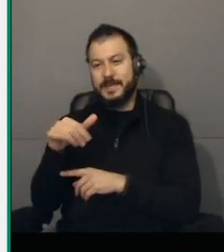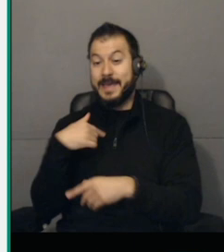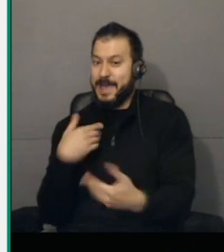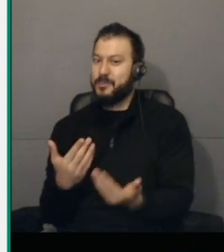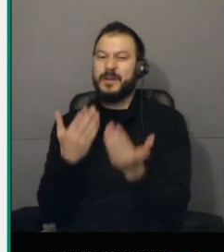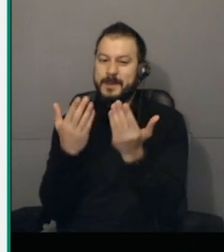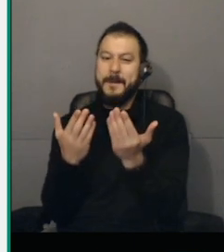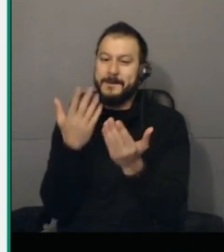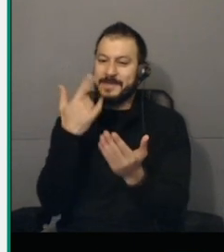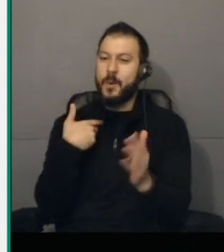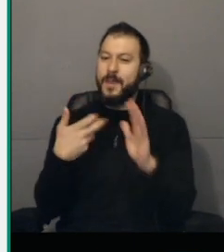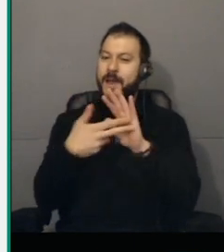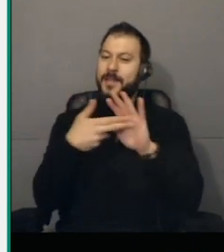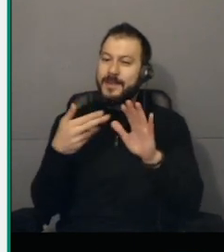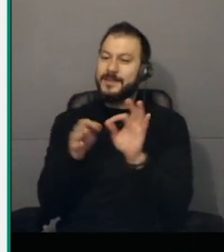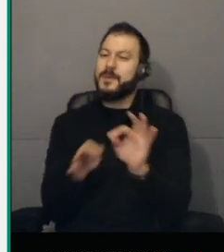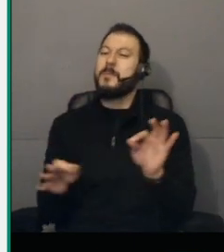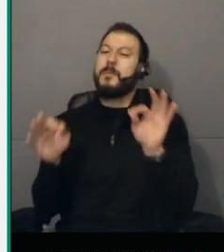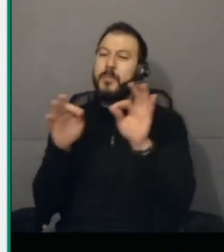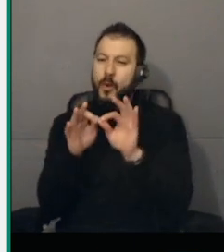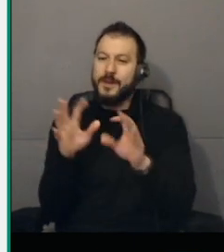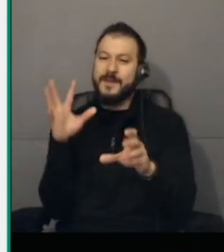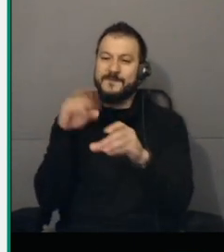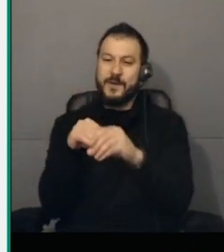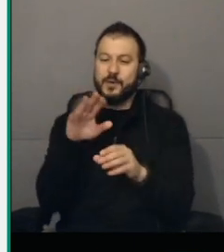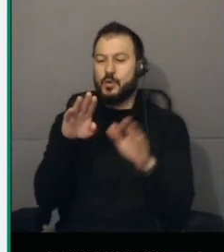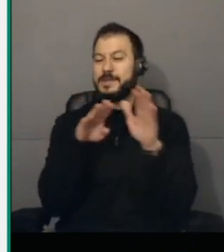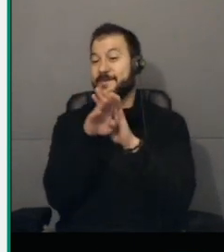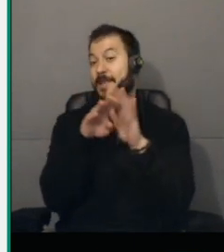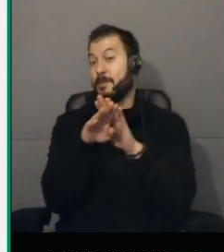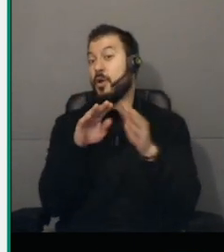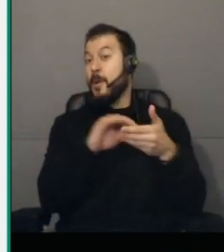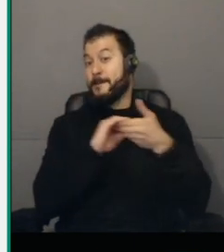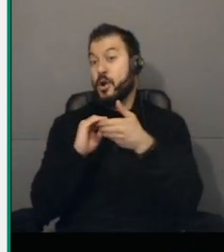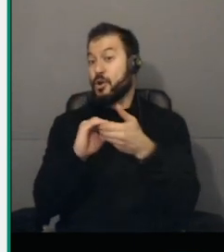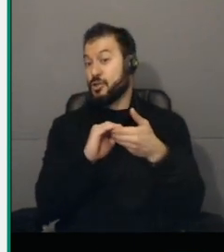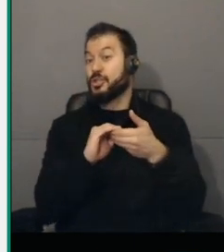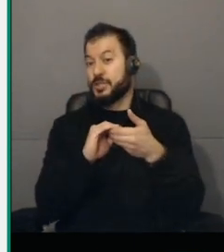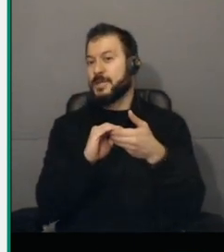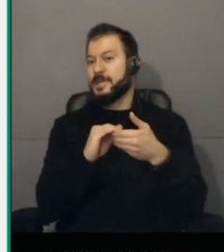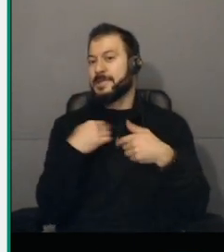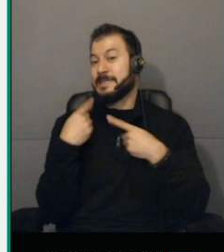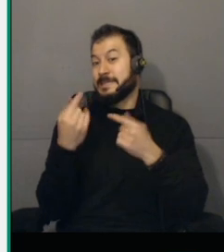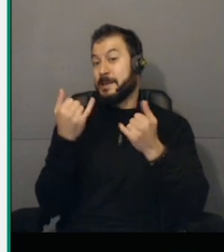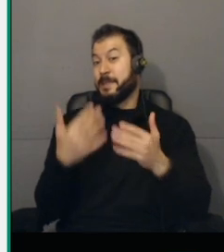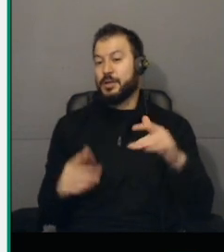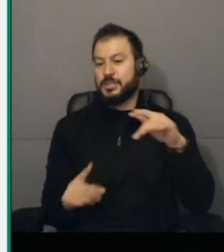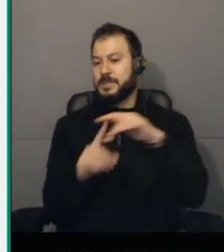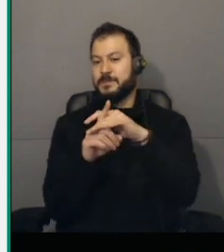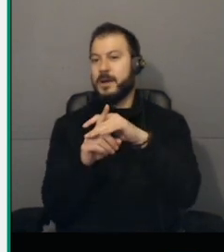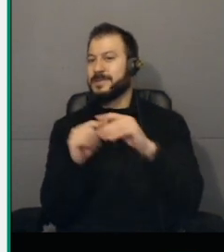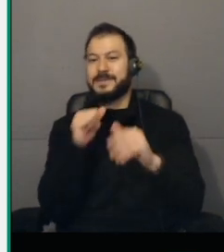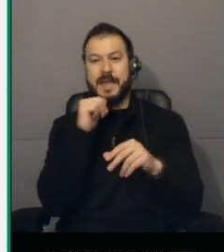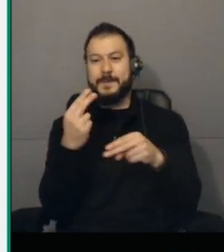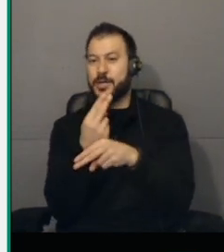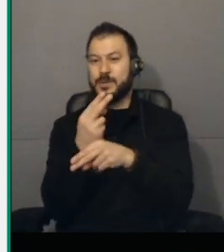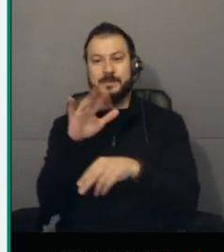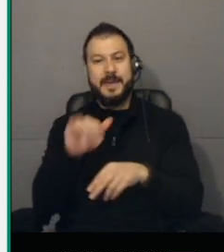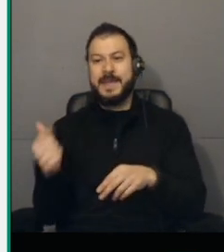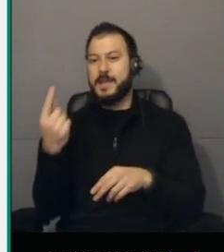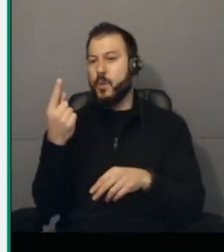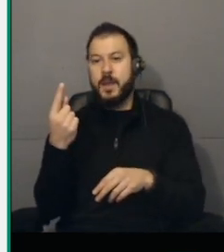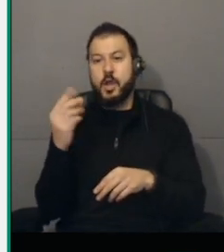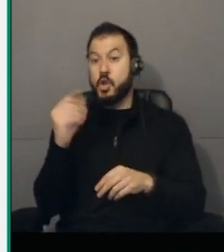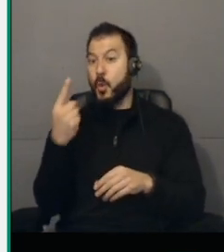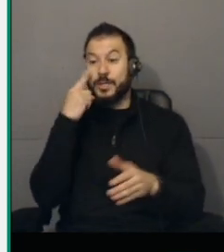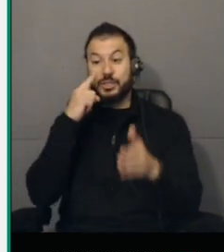bring this up because I want to highlight the importance of involving your developer partners in the process. Since player spawns weren't actually being used by anyone, no